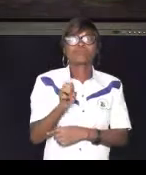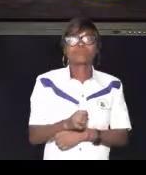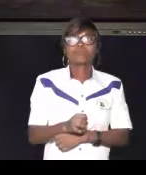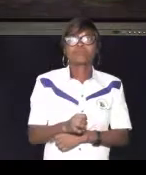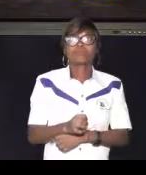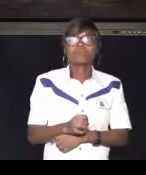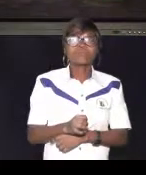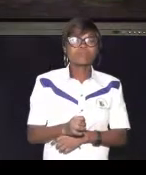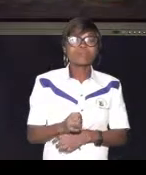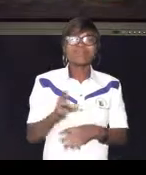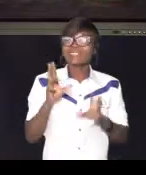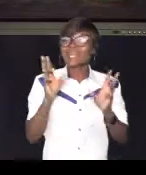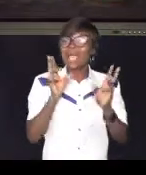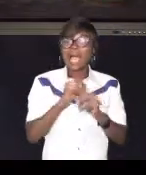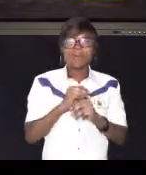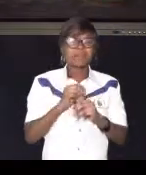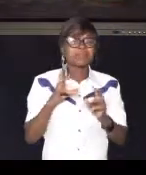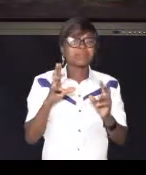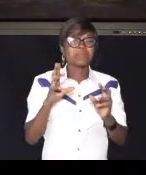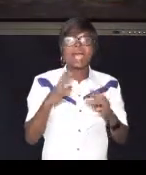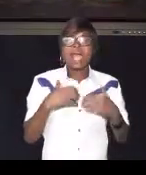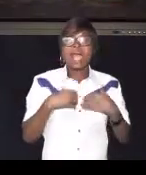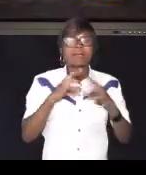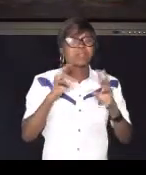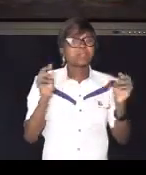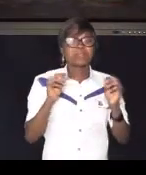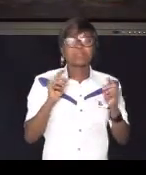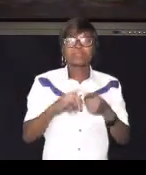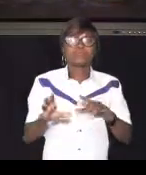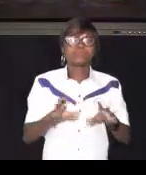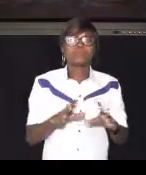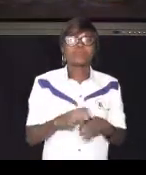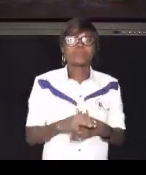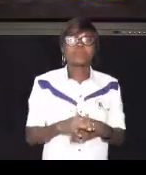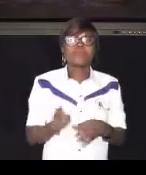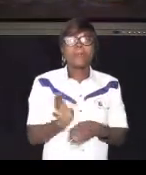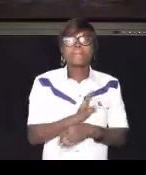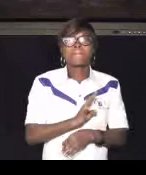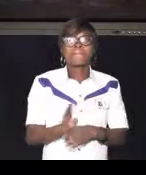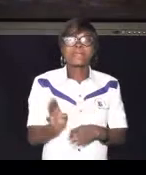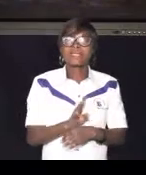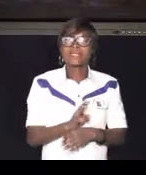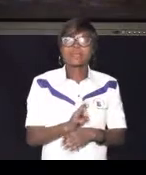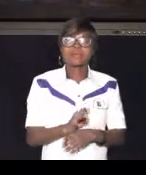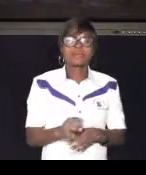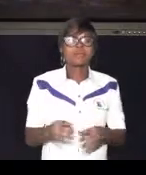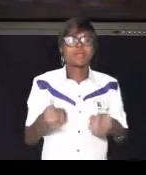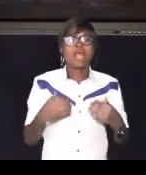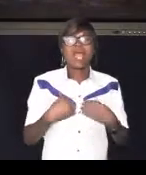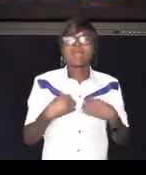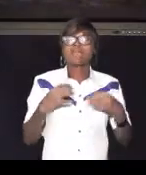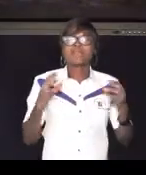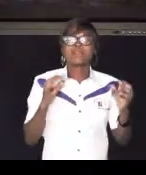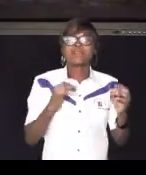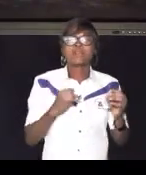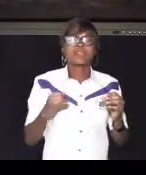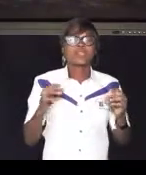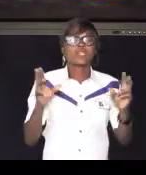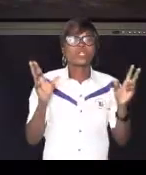Idle. Idle, it means having nothing at all to do. So, busy, idle,